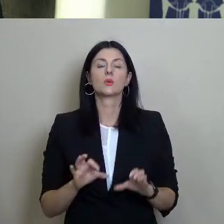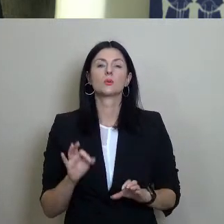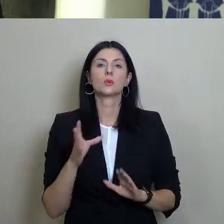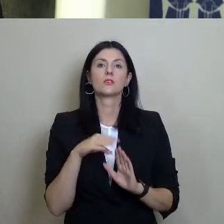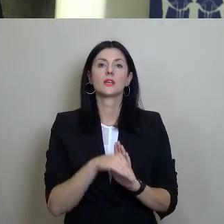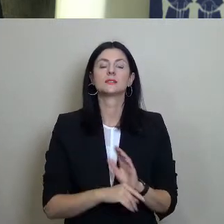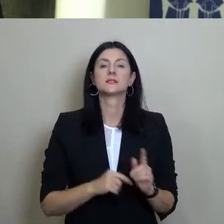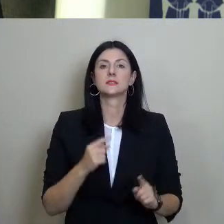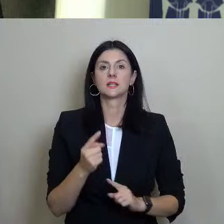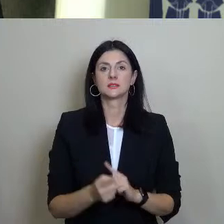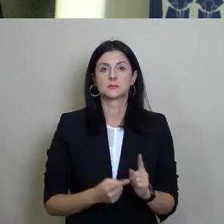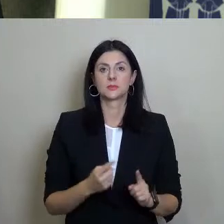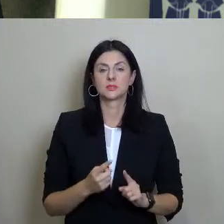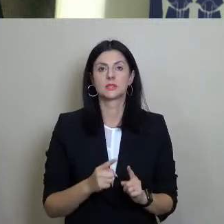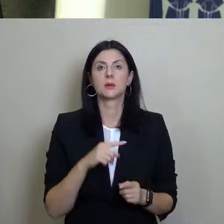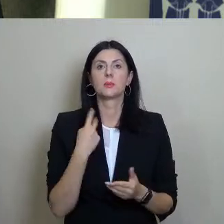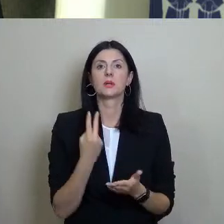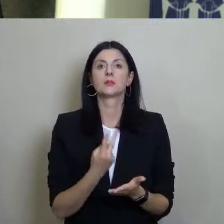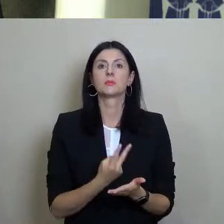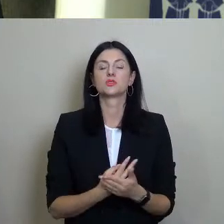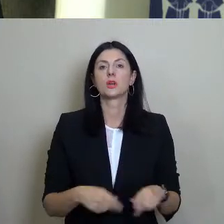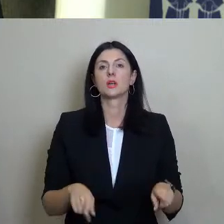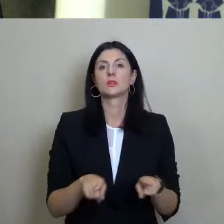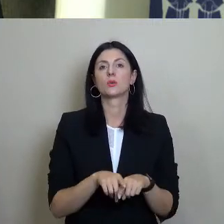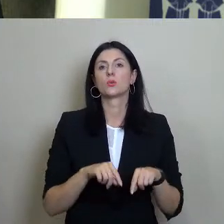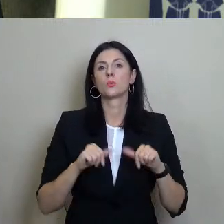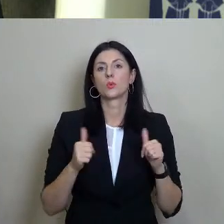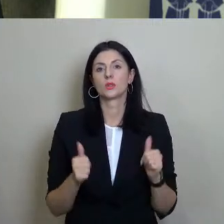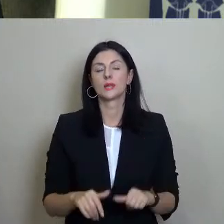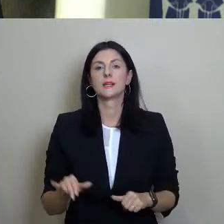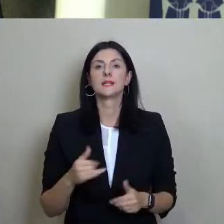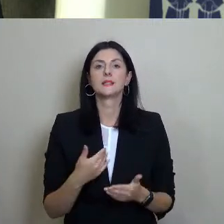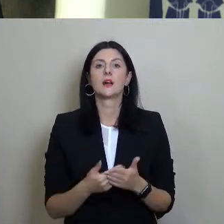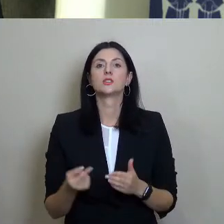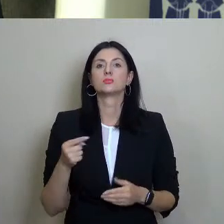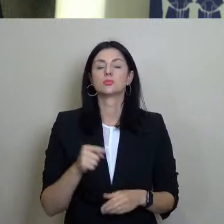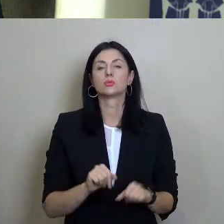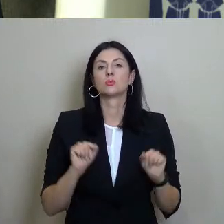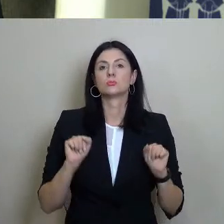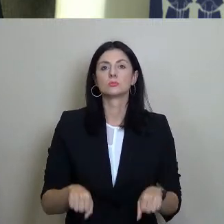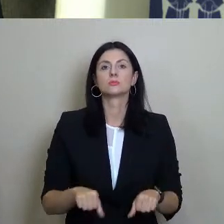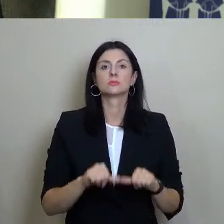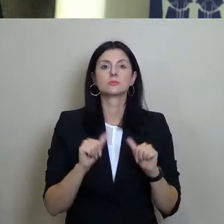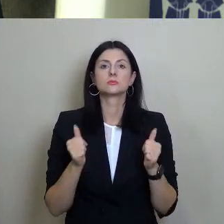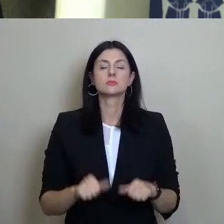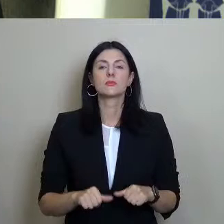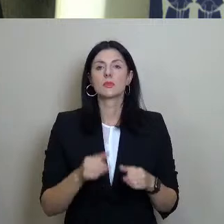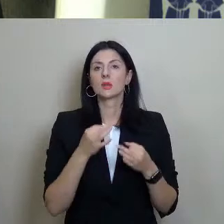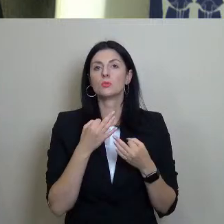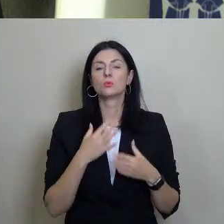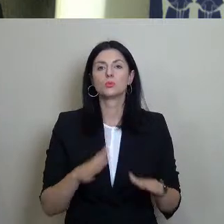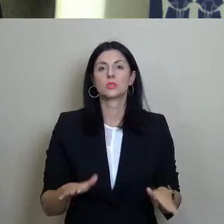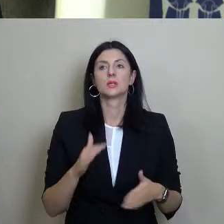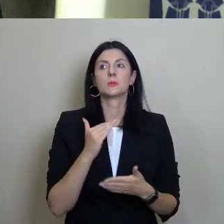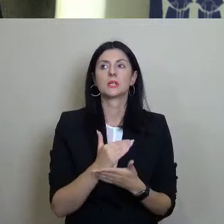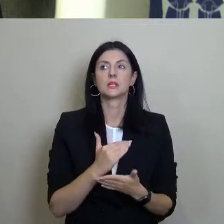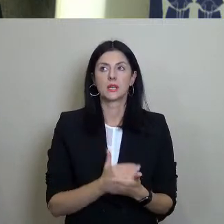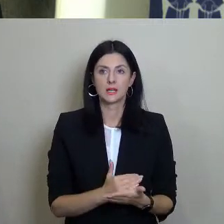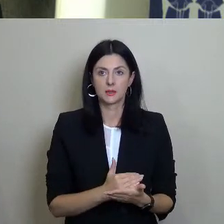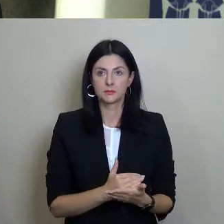one hand, the law provides for this model, and allegedly you can set